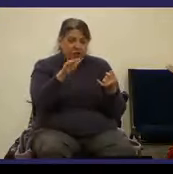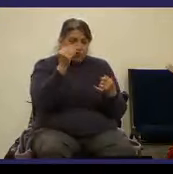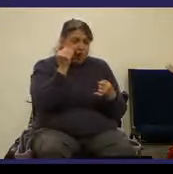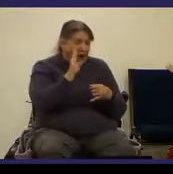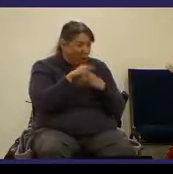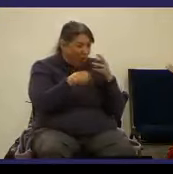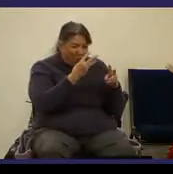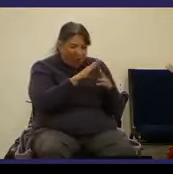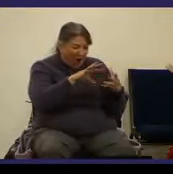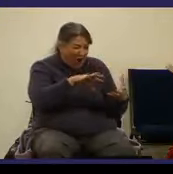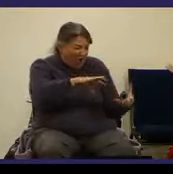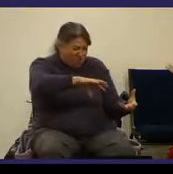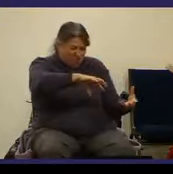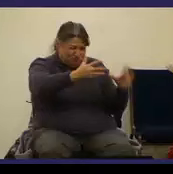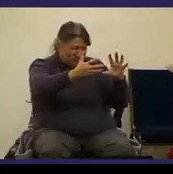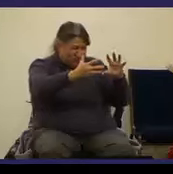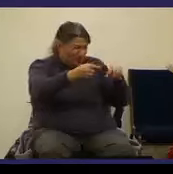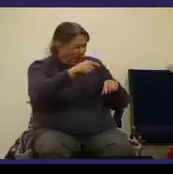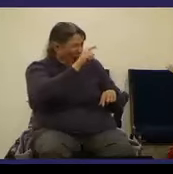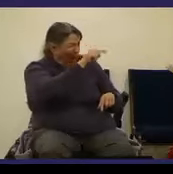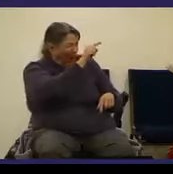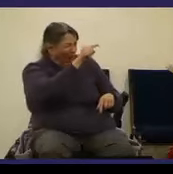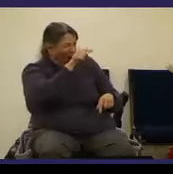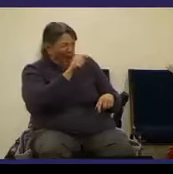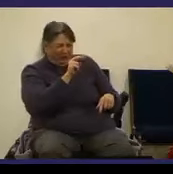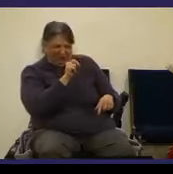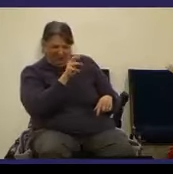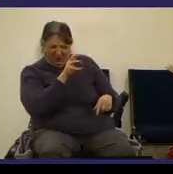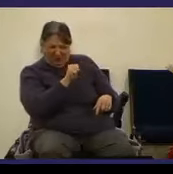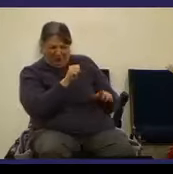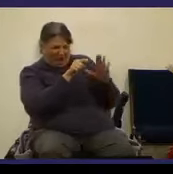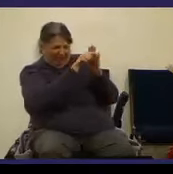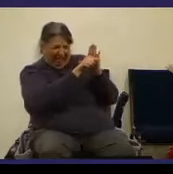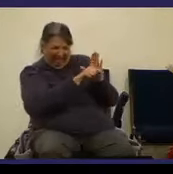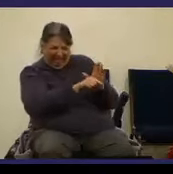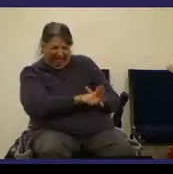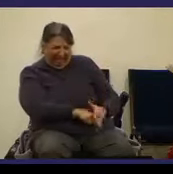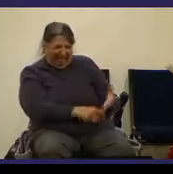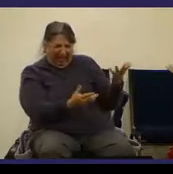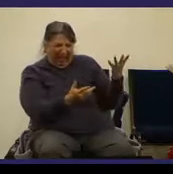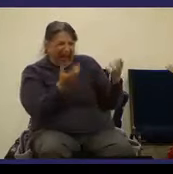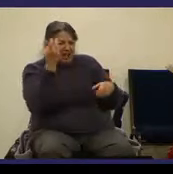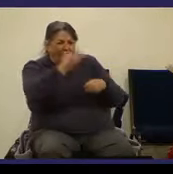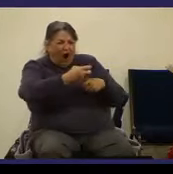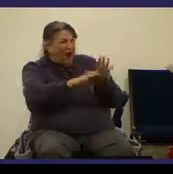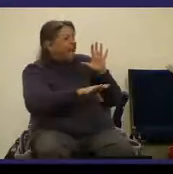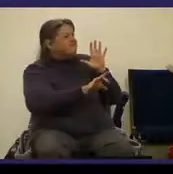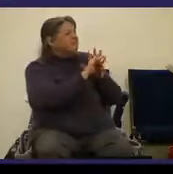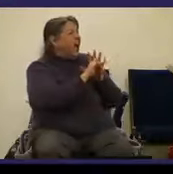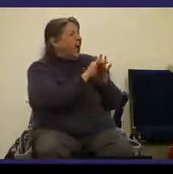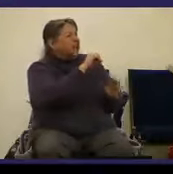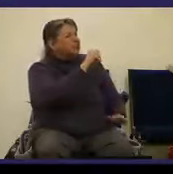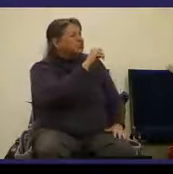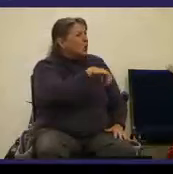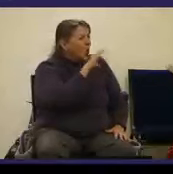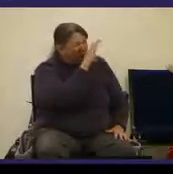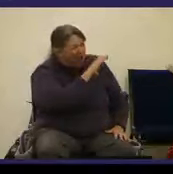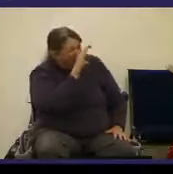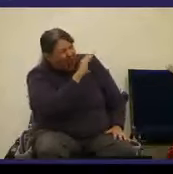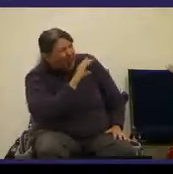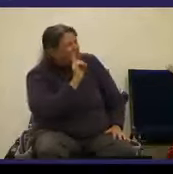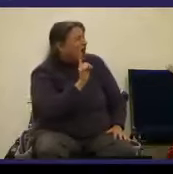that can bring discouragement. Joy is not always easy to find, especially when it's being looked for in the wrong